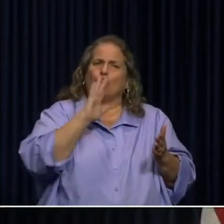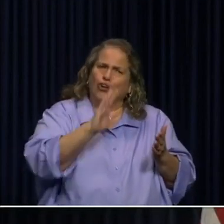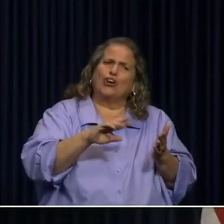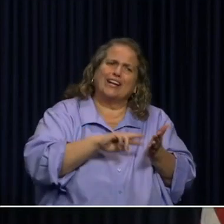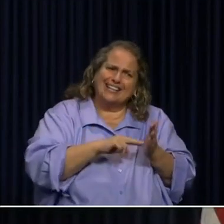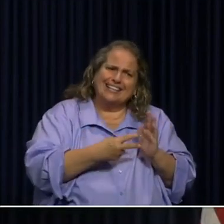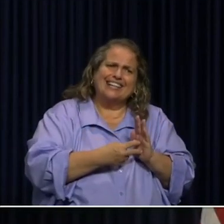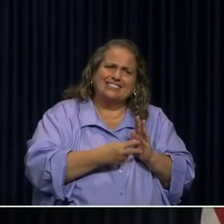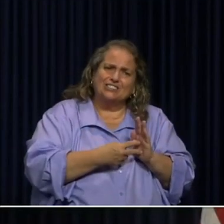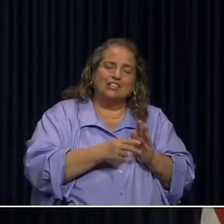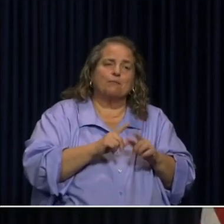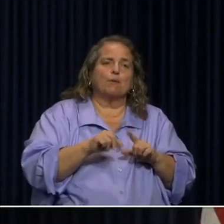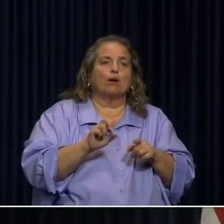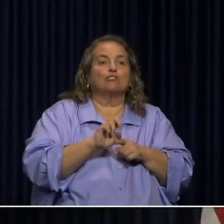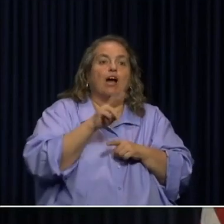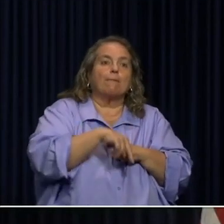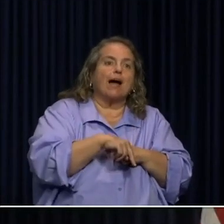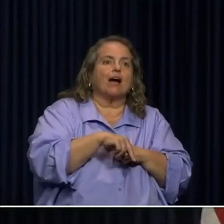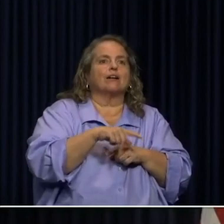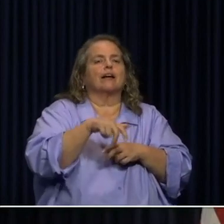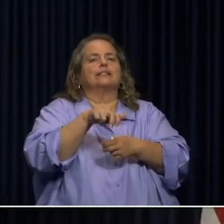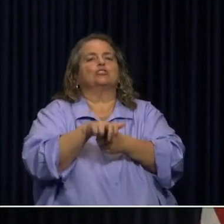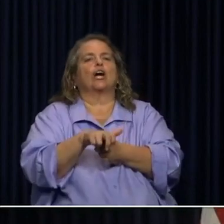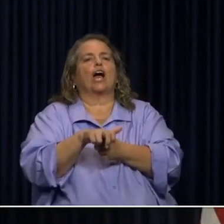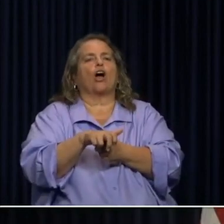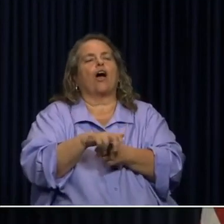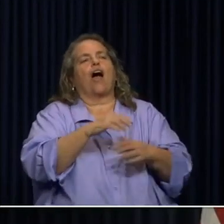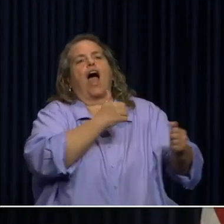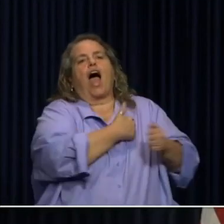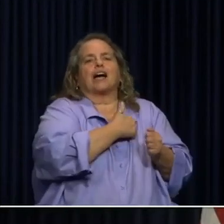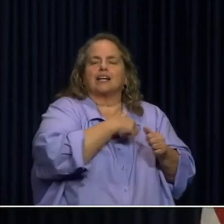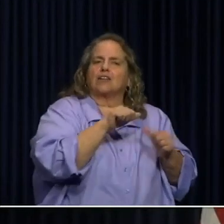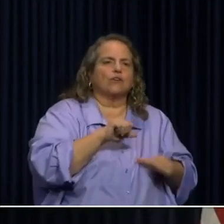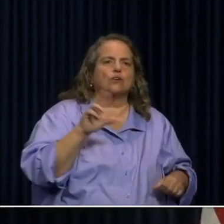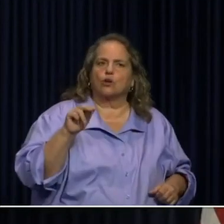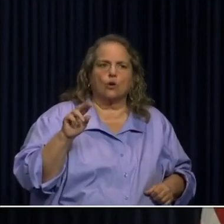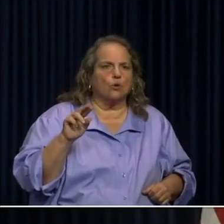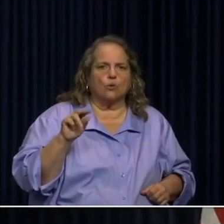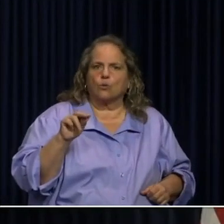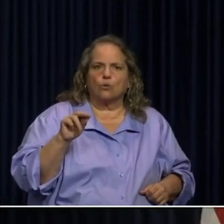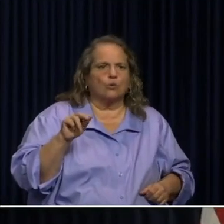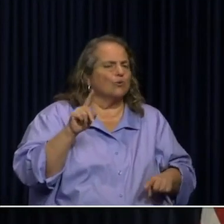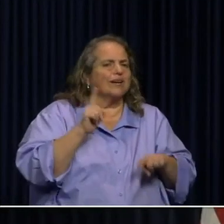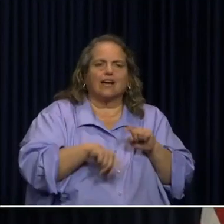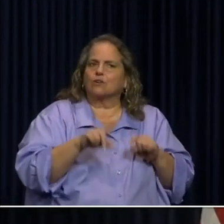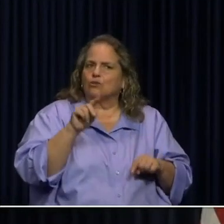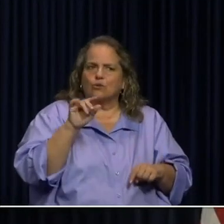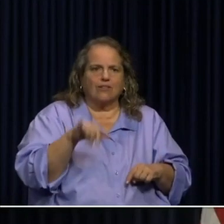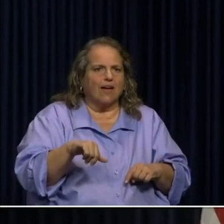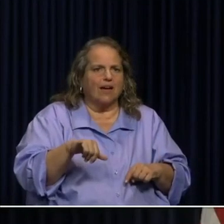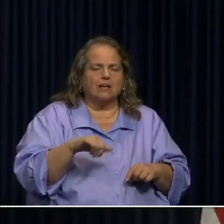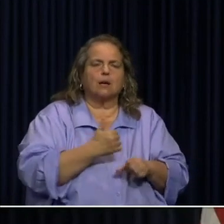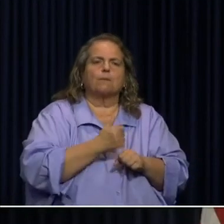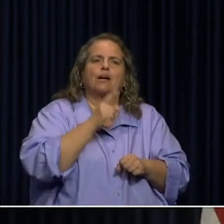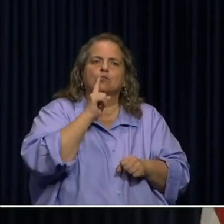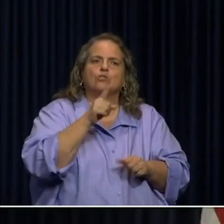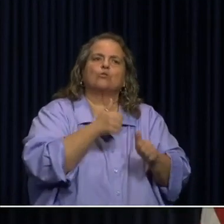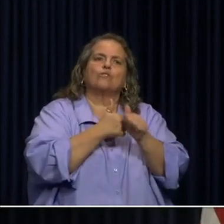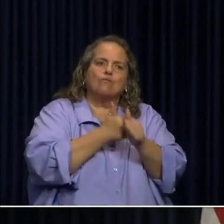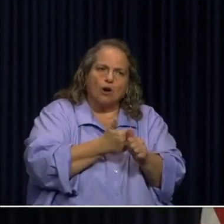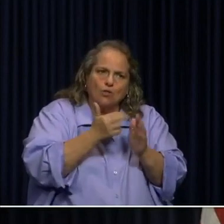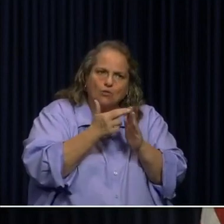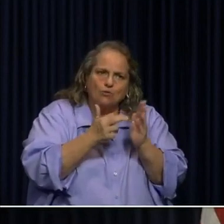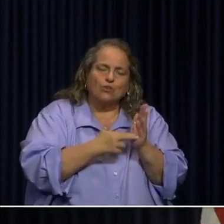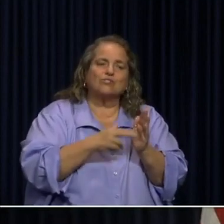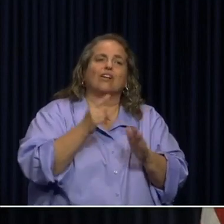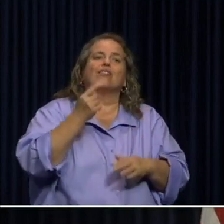intentions, and people are jumping out or getting in lawn chairs or hugging on each other. We can't do that. Let's make sure that we follow those rules, and